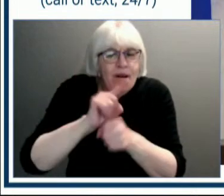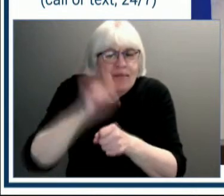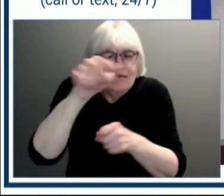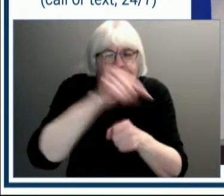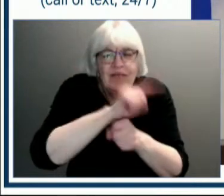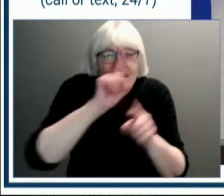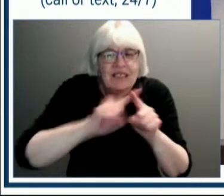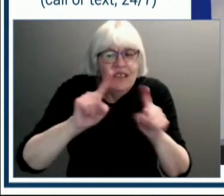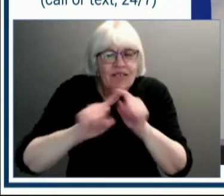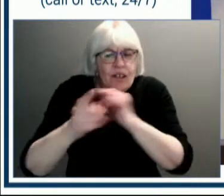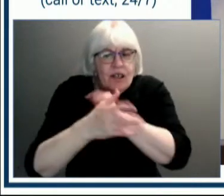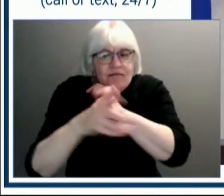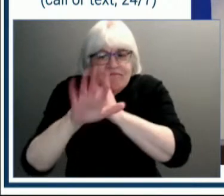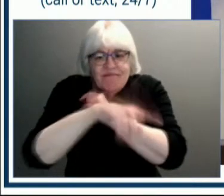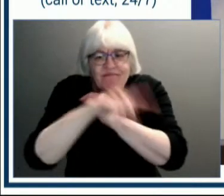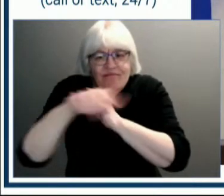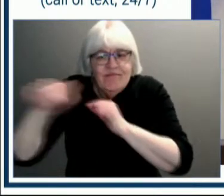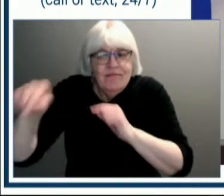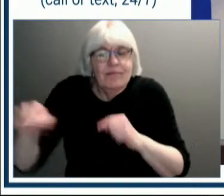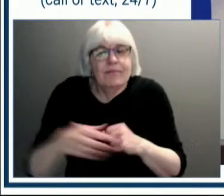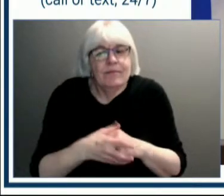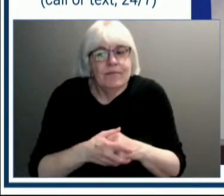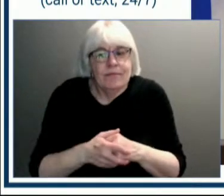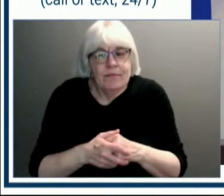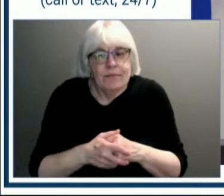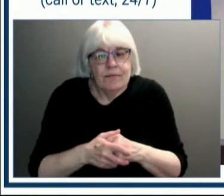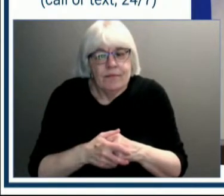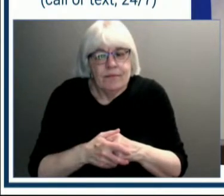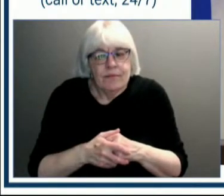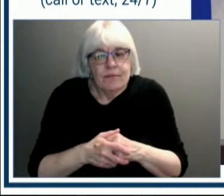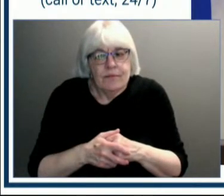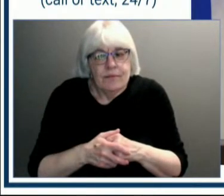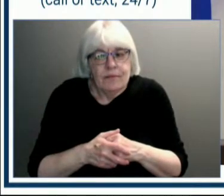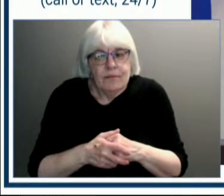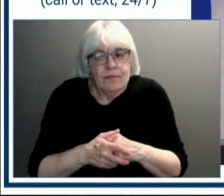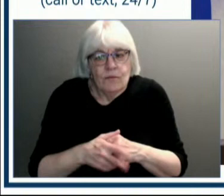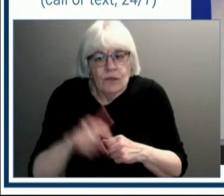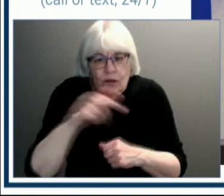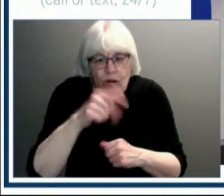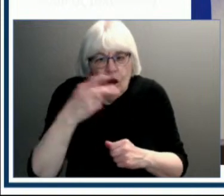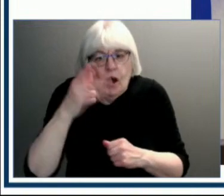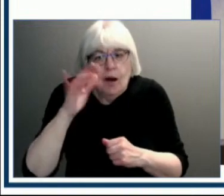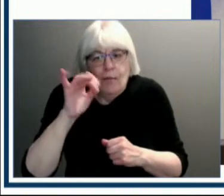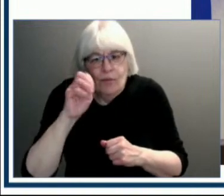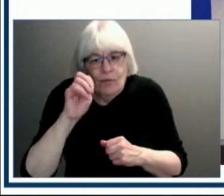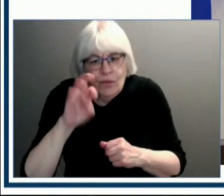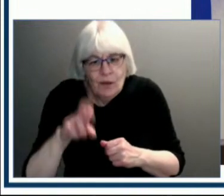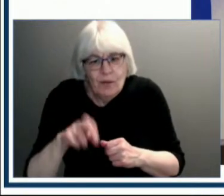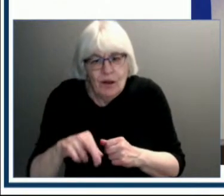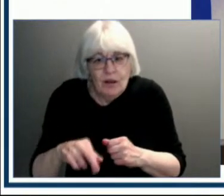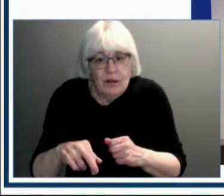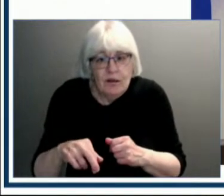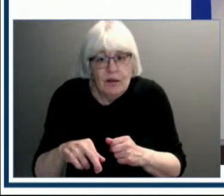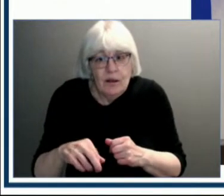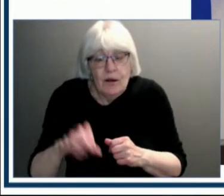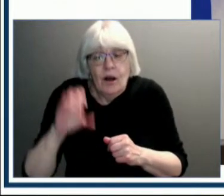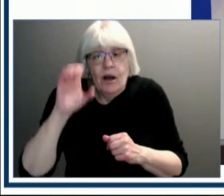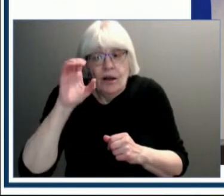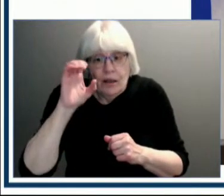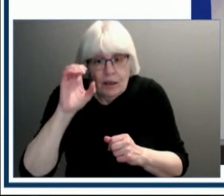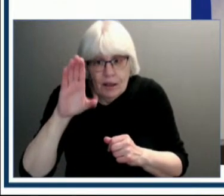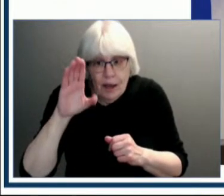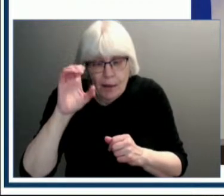so I thank them for that. But from Cape Breton alone, as I sit here right now, there's over 1,000